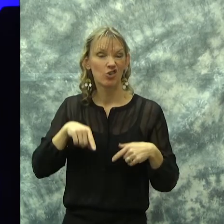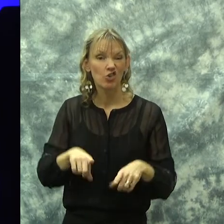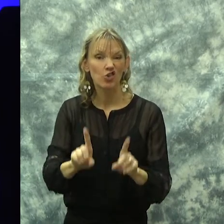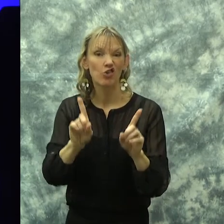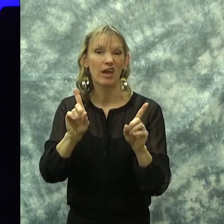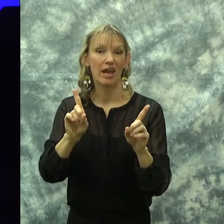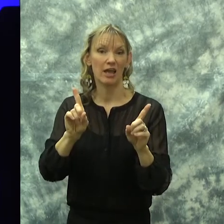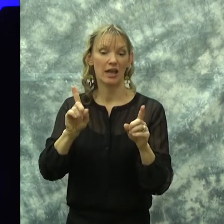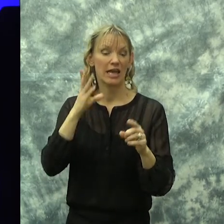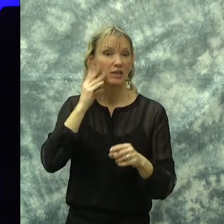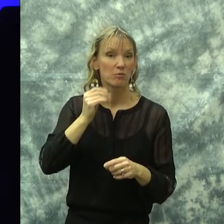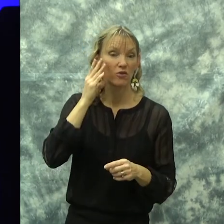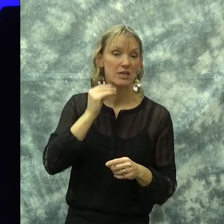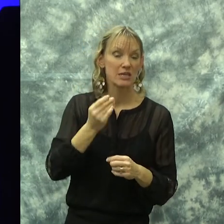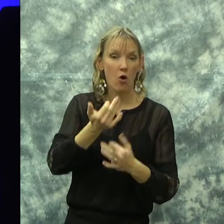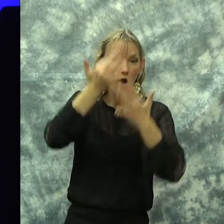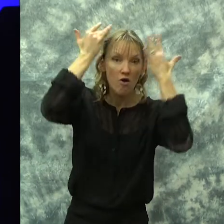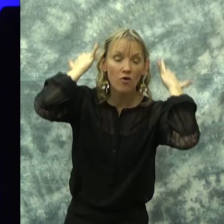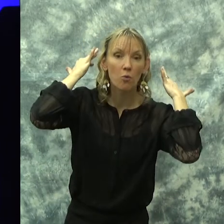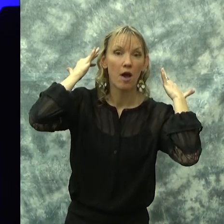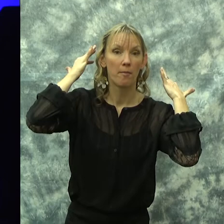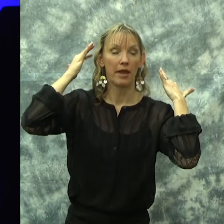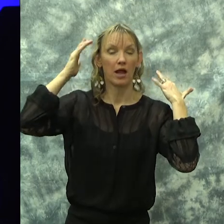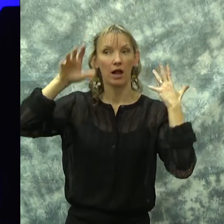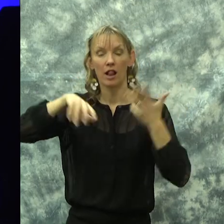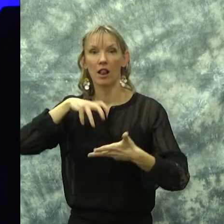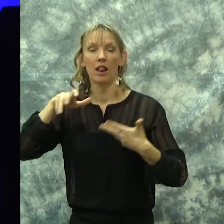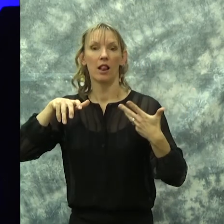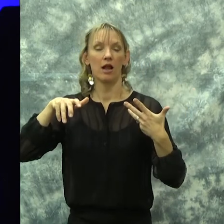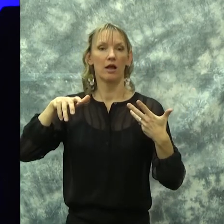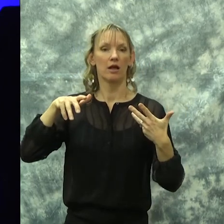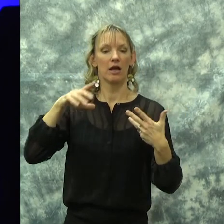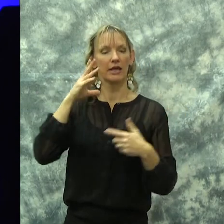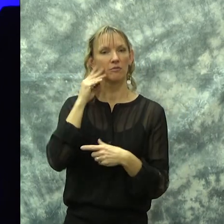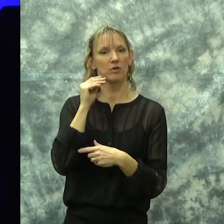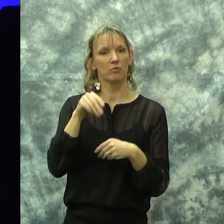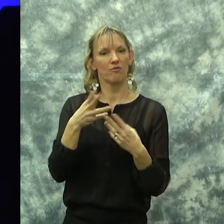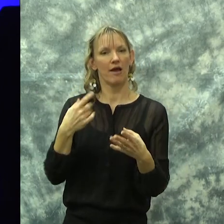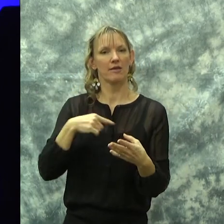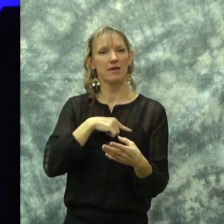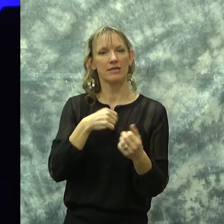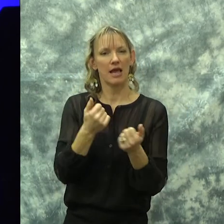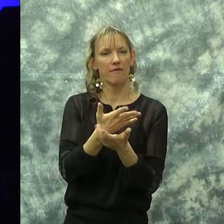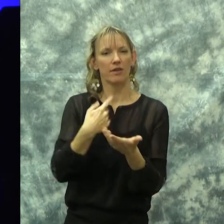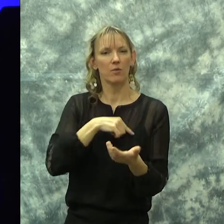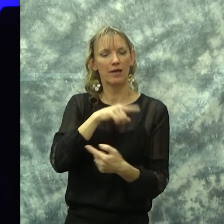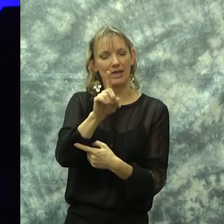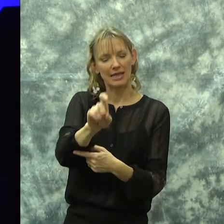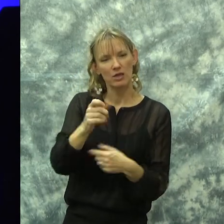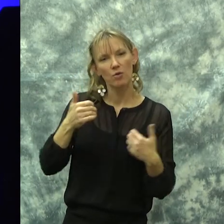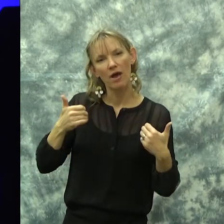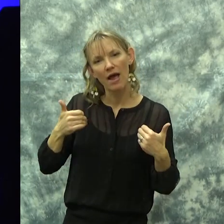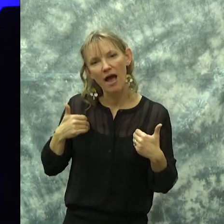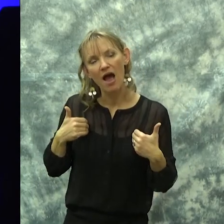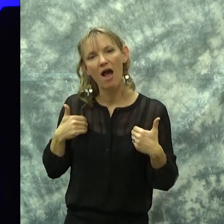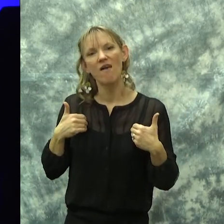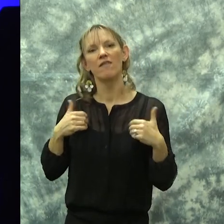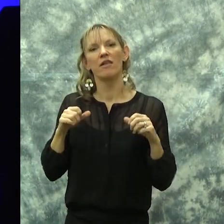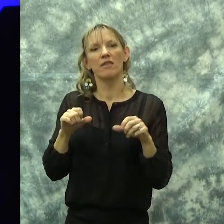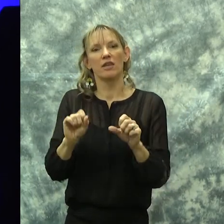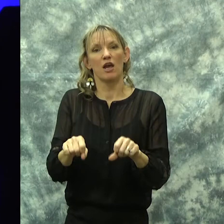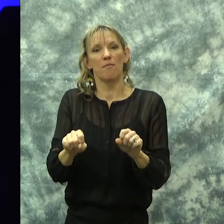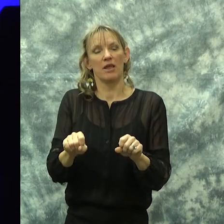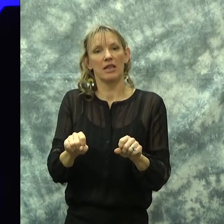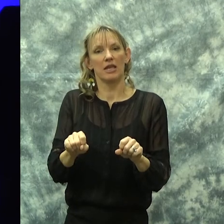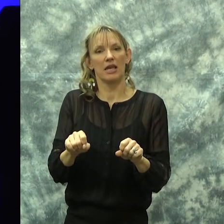overwhelming experiences. This Spirit gives us all we need to have that disposition that